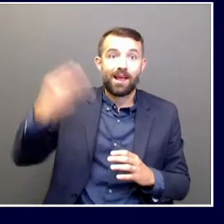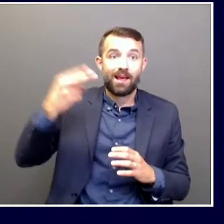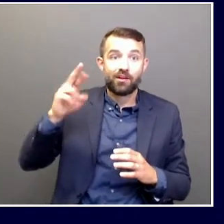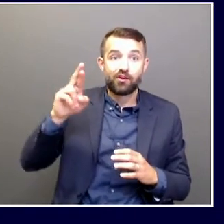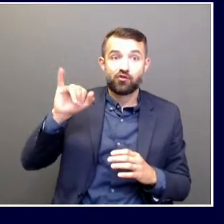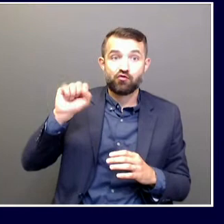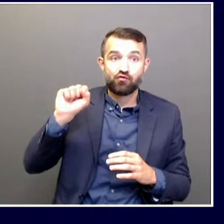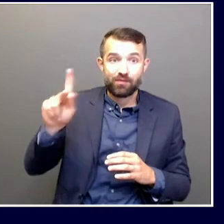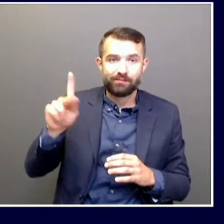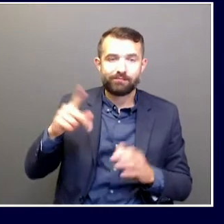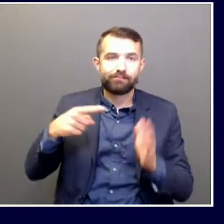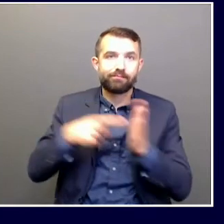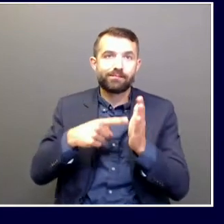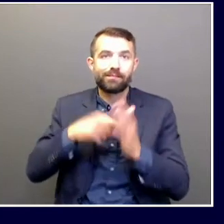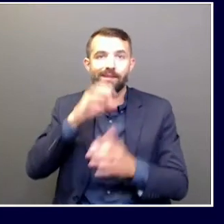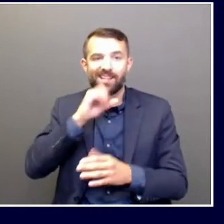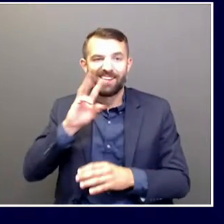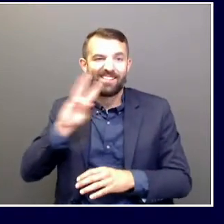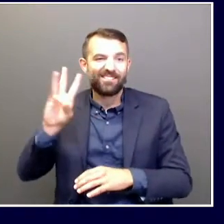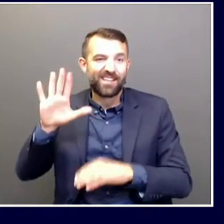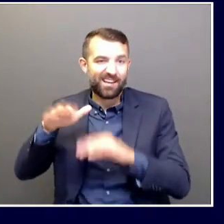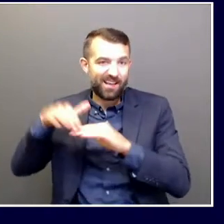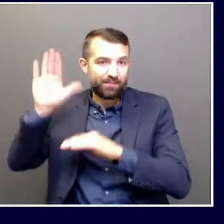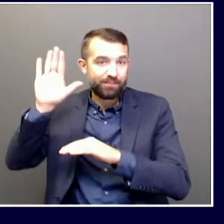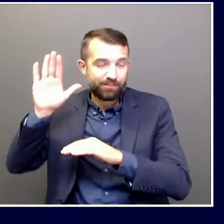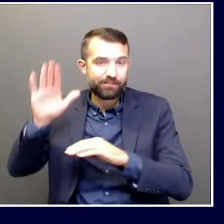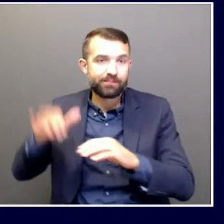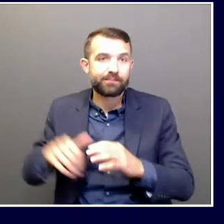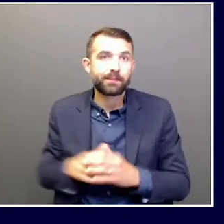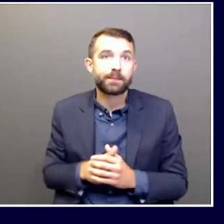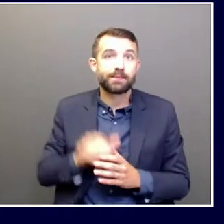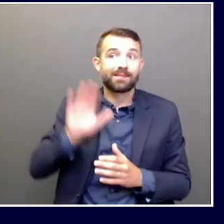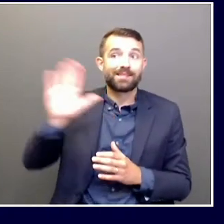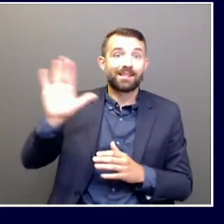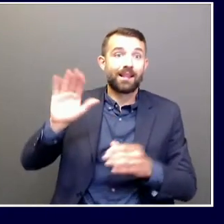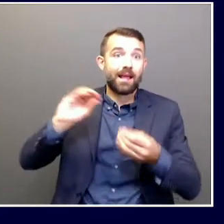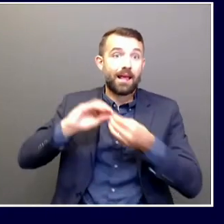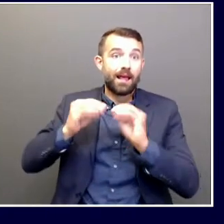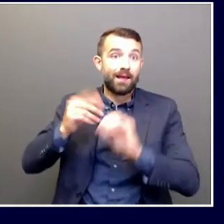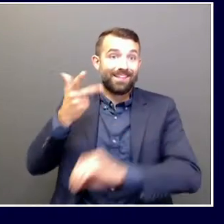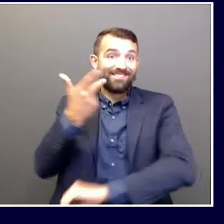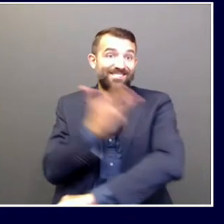age of 65, the numbers are encouraging and striking at the same time.